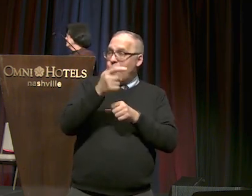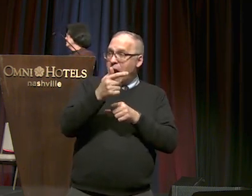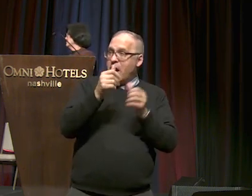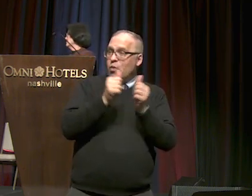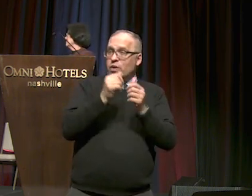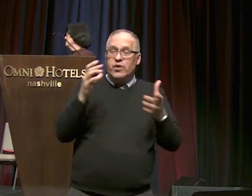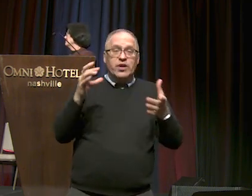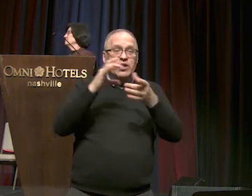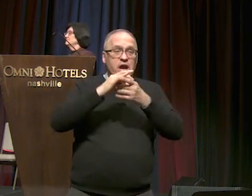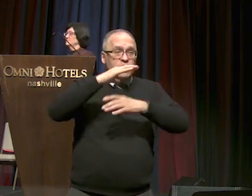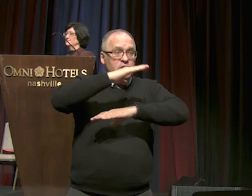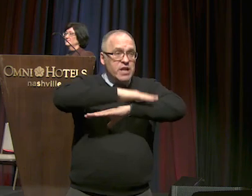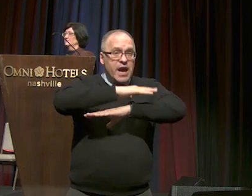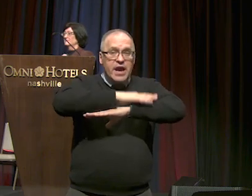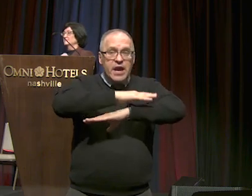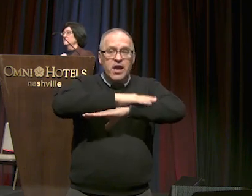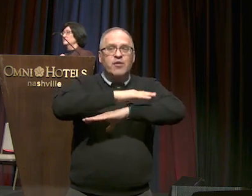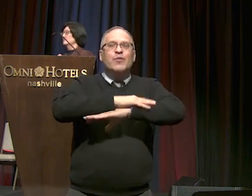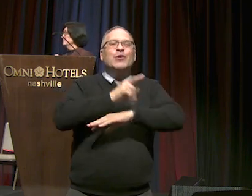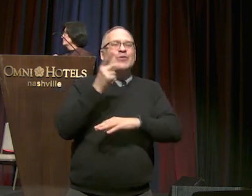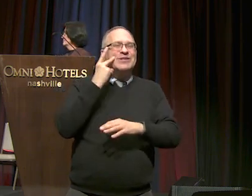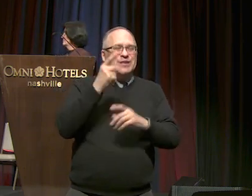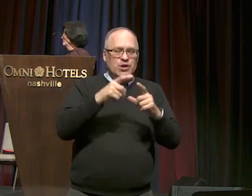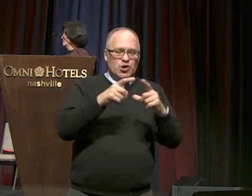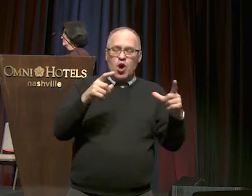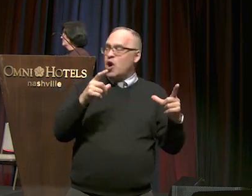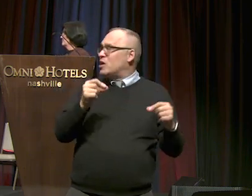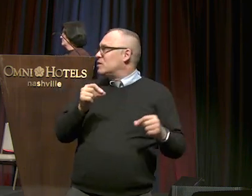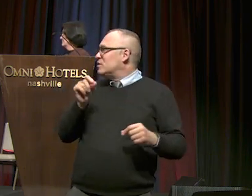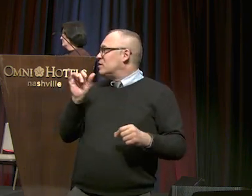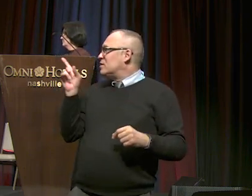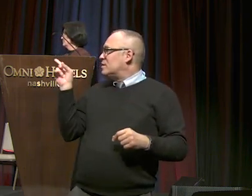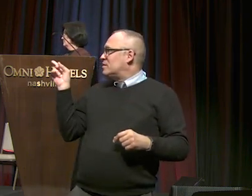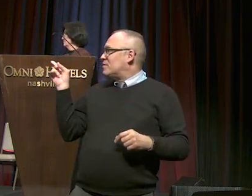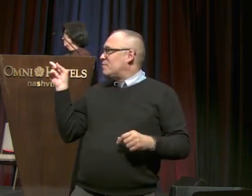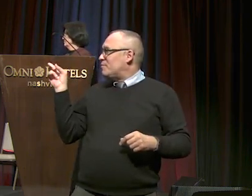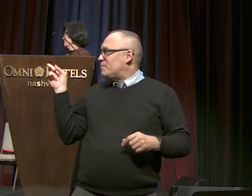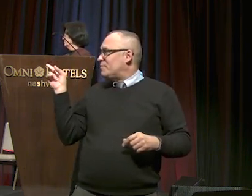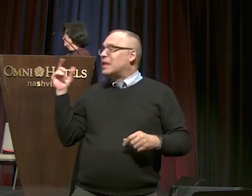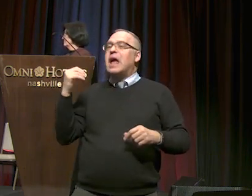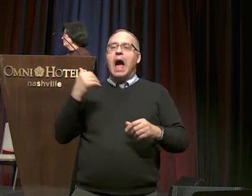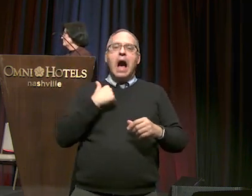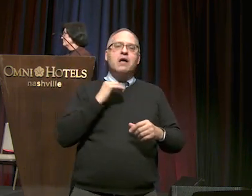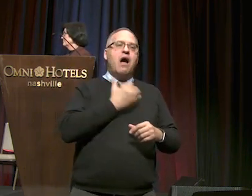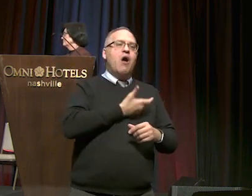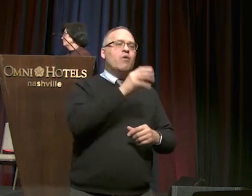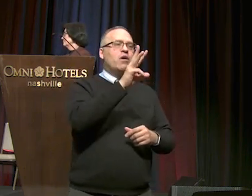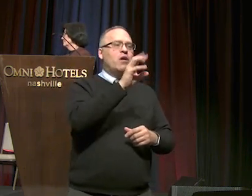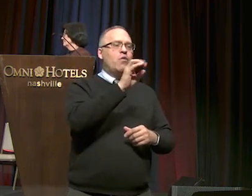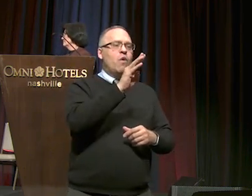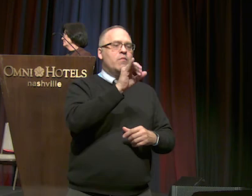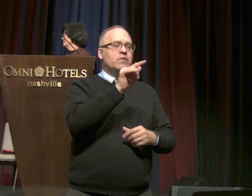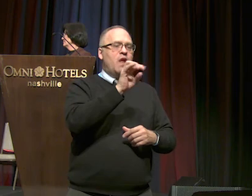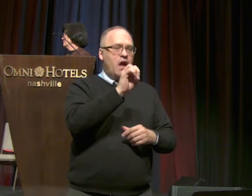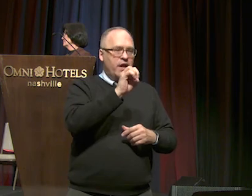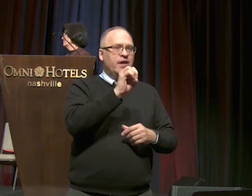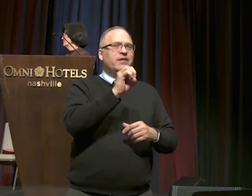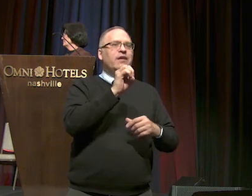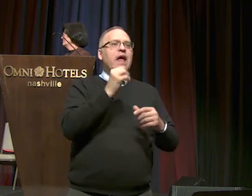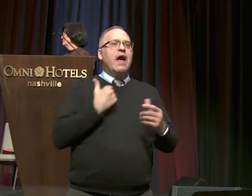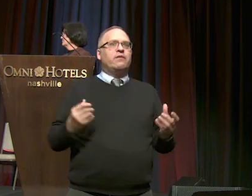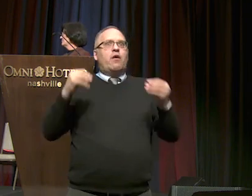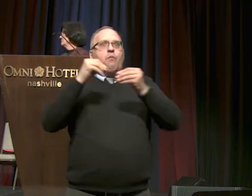table on the outside of it, and you'll see little cards like this that again has the web link as well as more